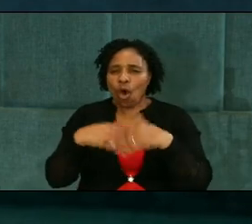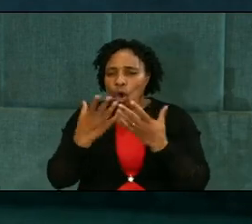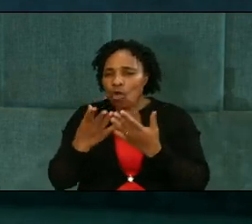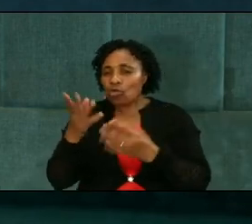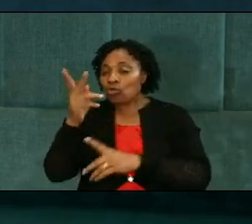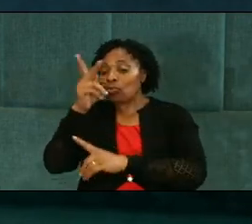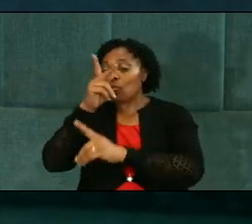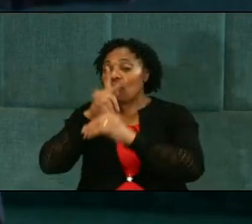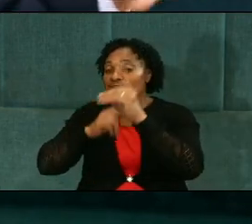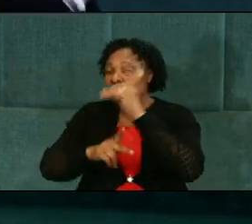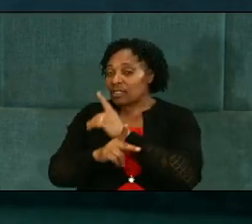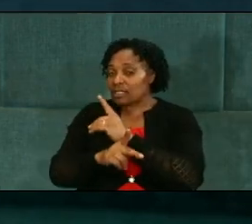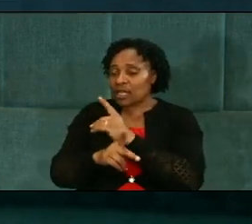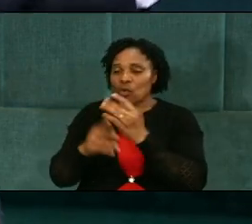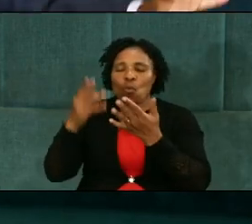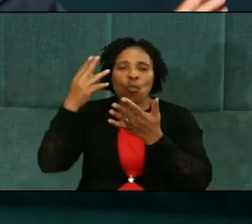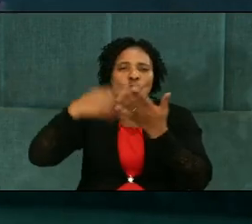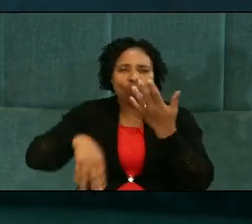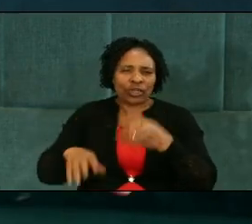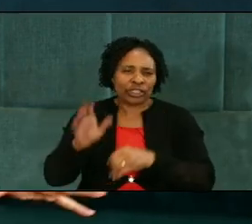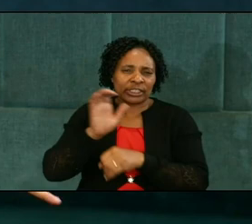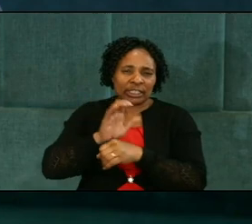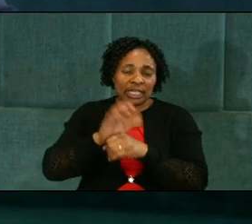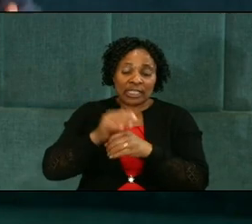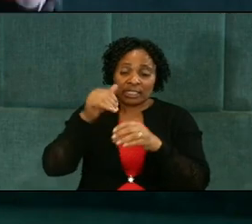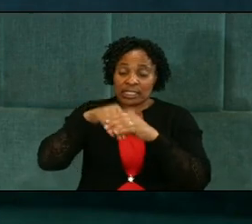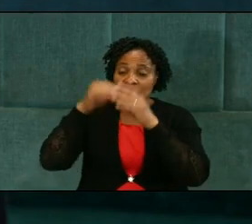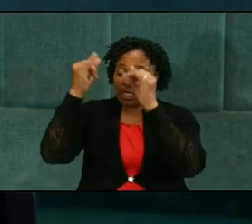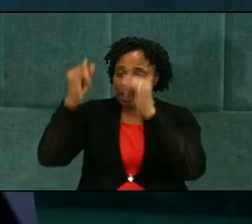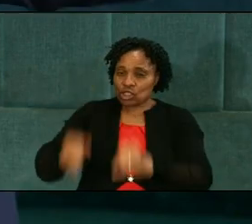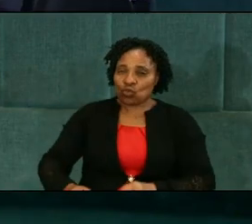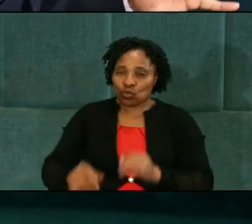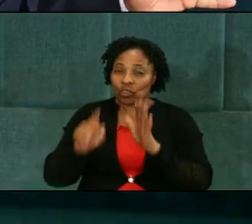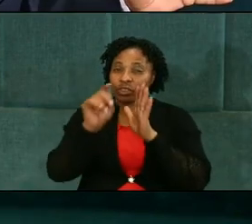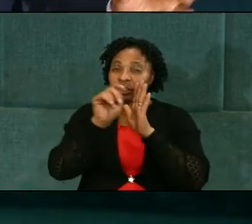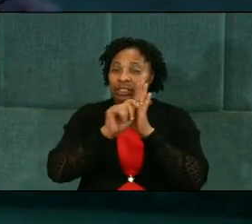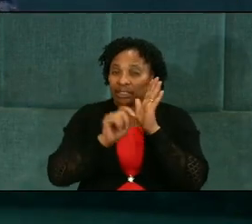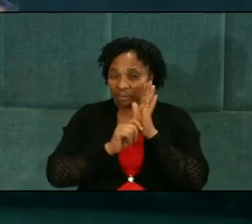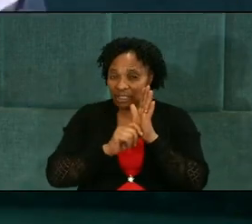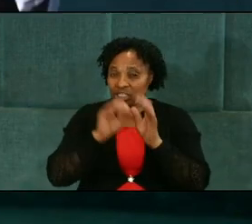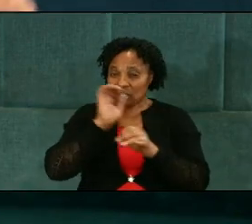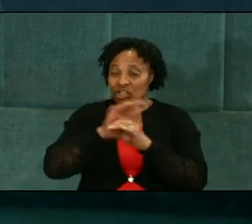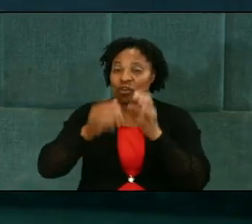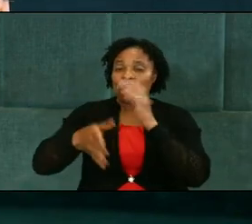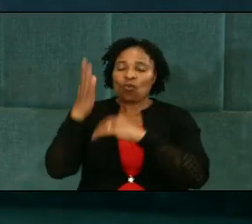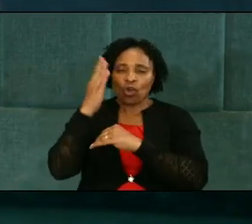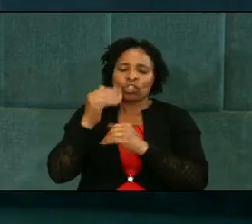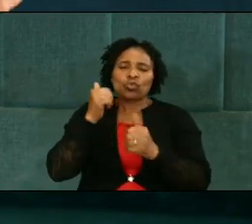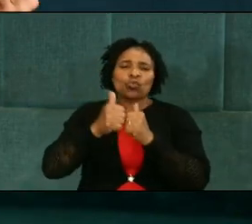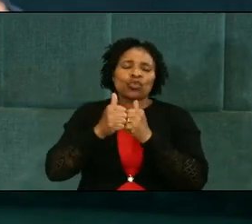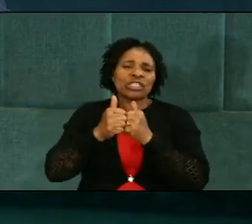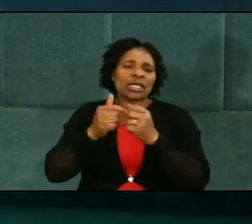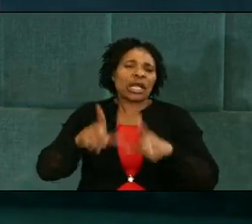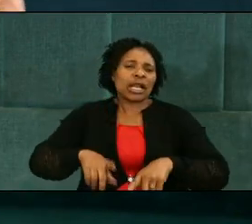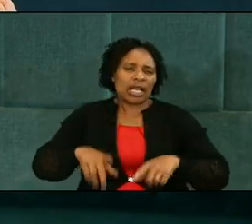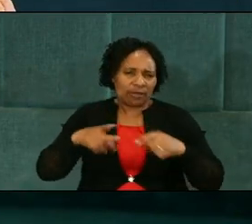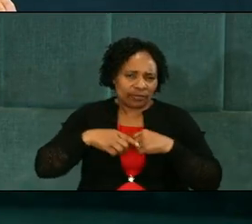prophesy what the church, the New Testament church of God, what the church of God, the